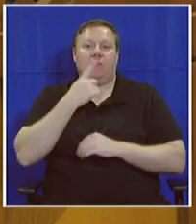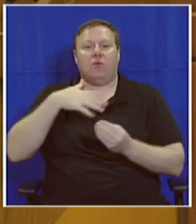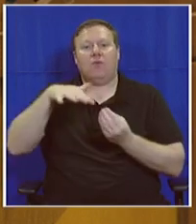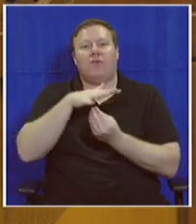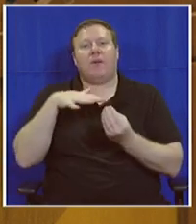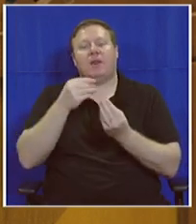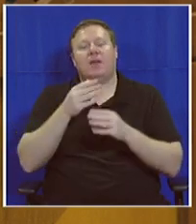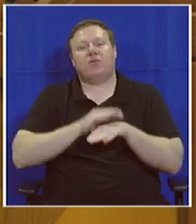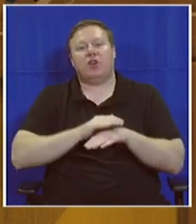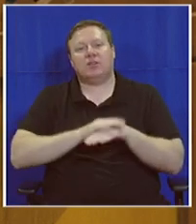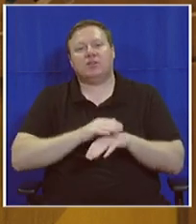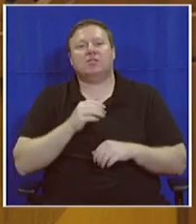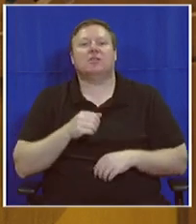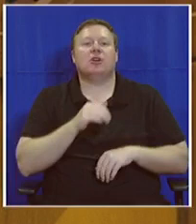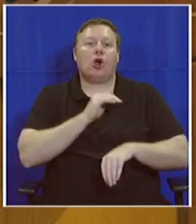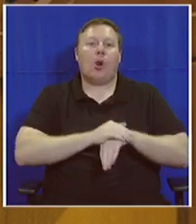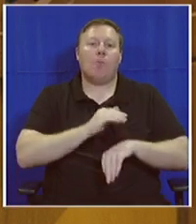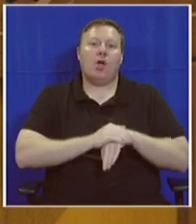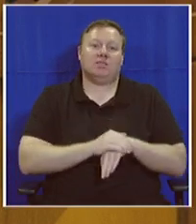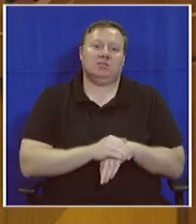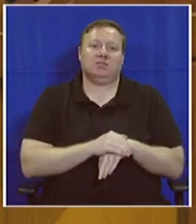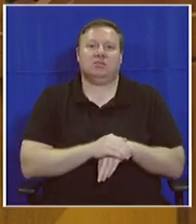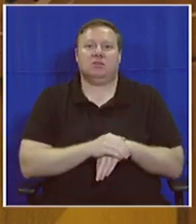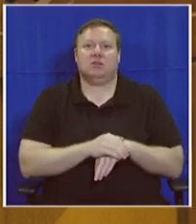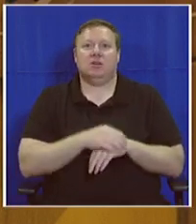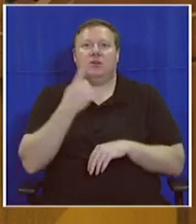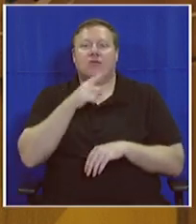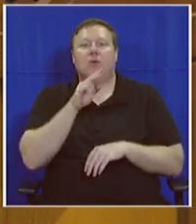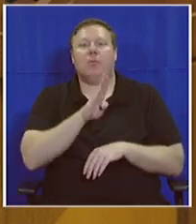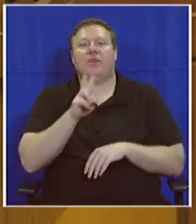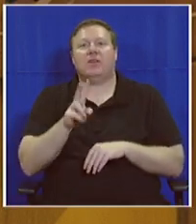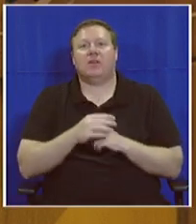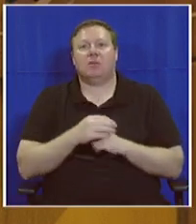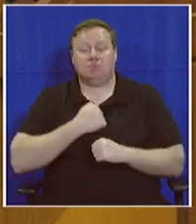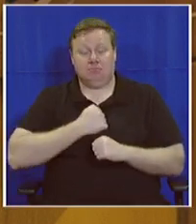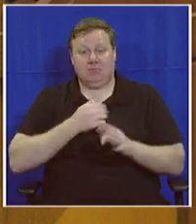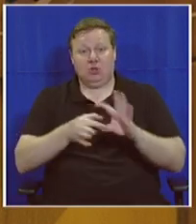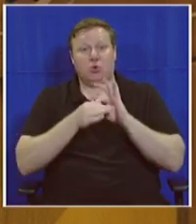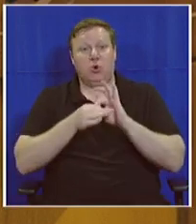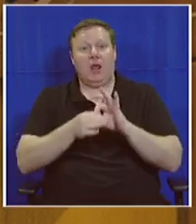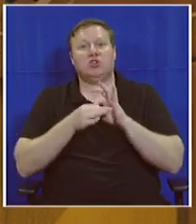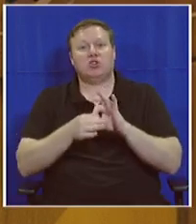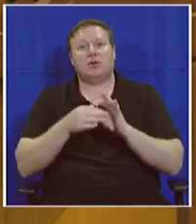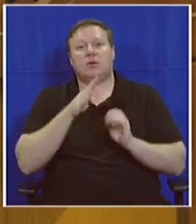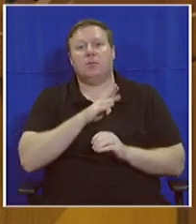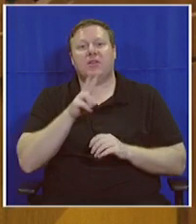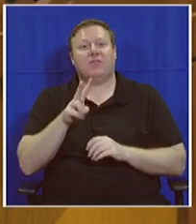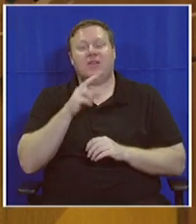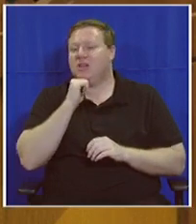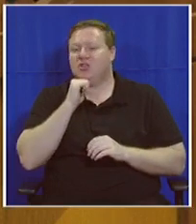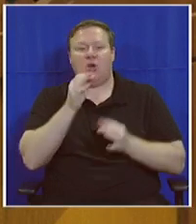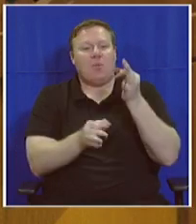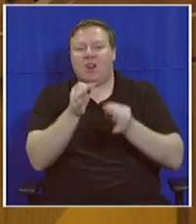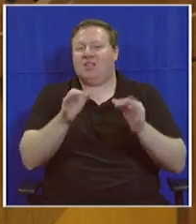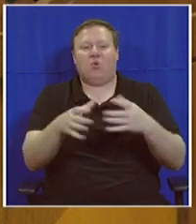and friends and comrades of BV. My relationship with BV transcends party lines.